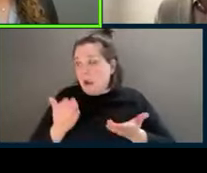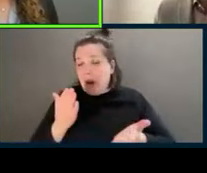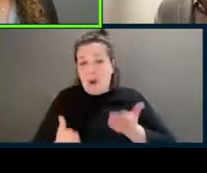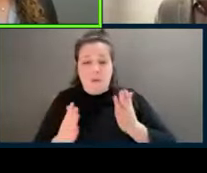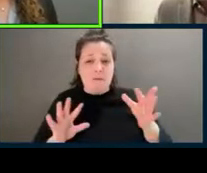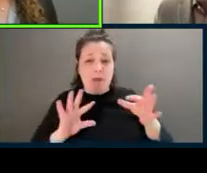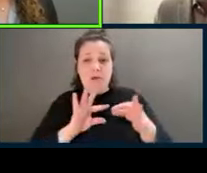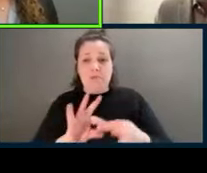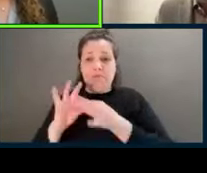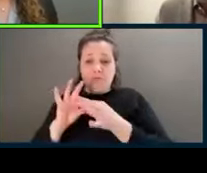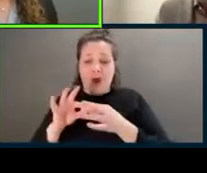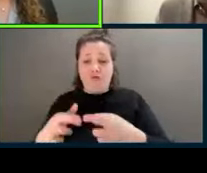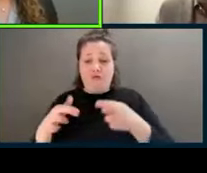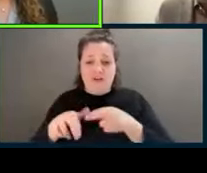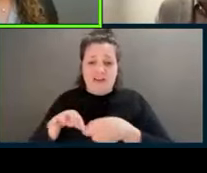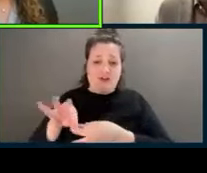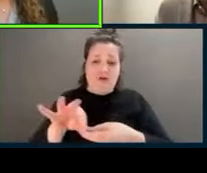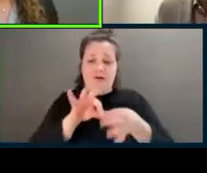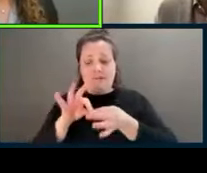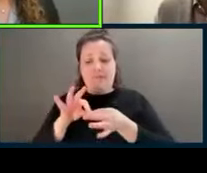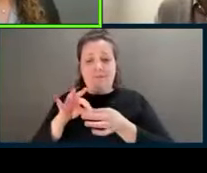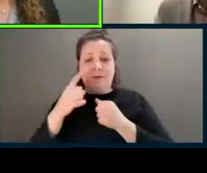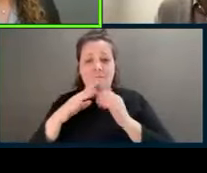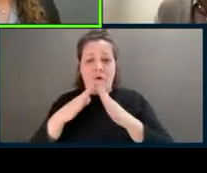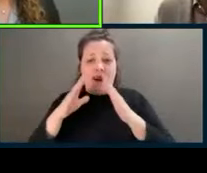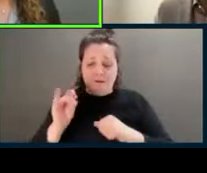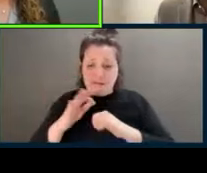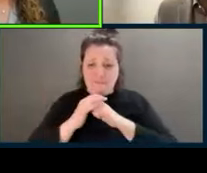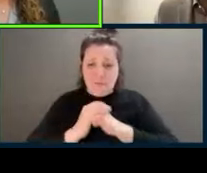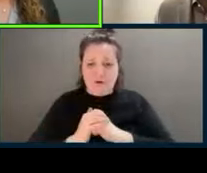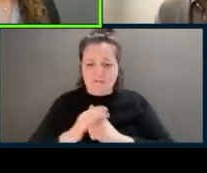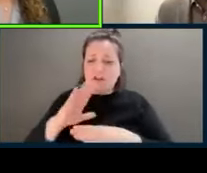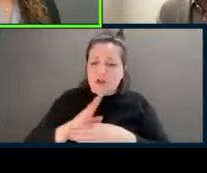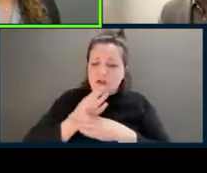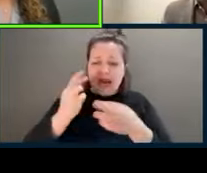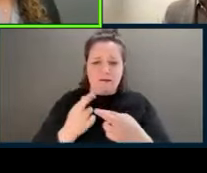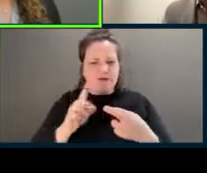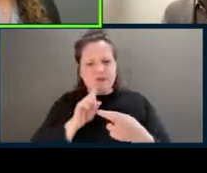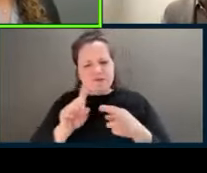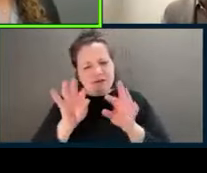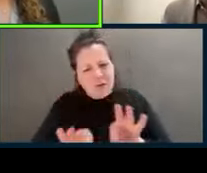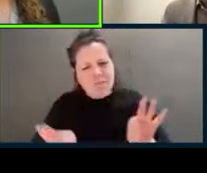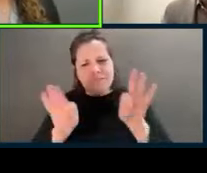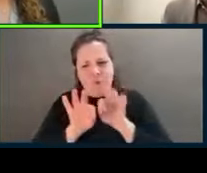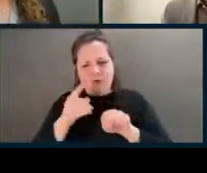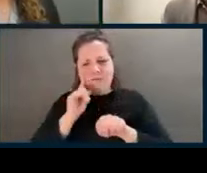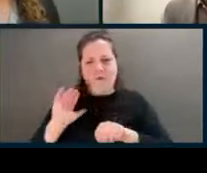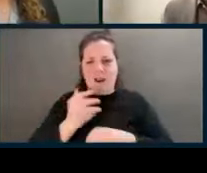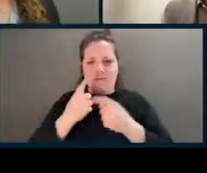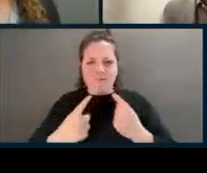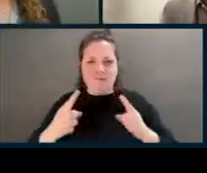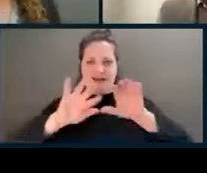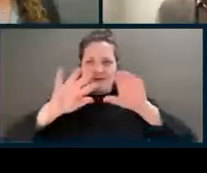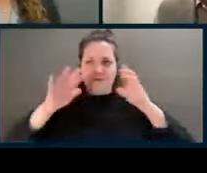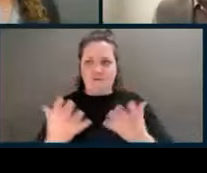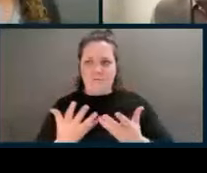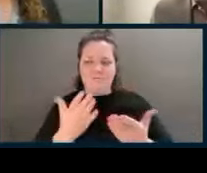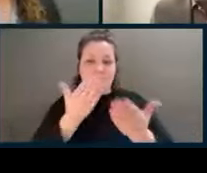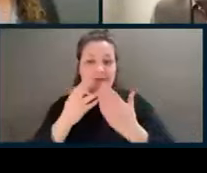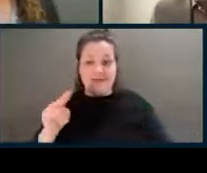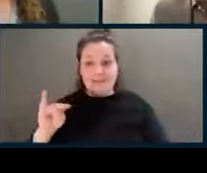houses of worship and sharing resources are critical in those environments to our success. Thanks, Nicole. Thank you. All